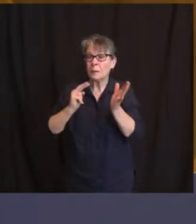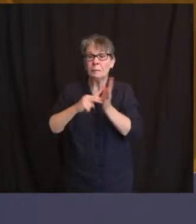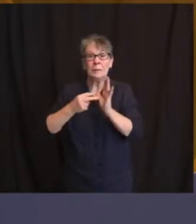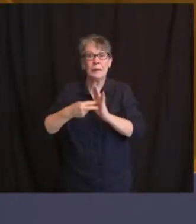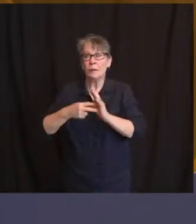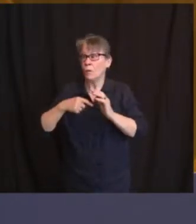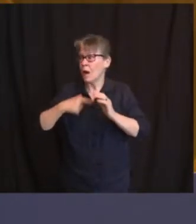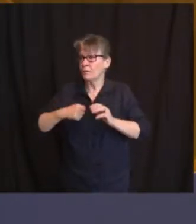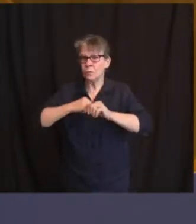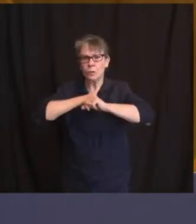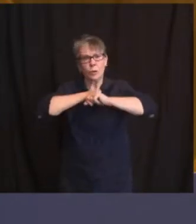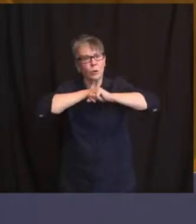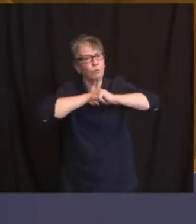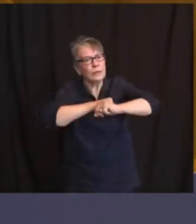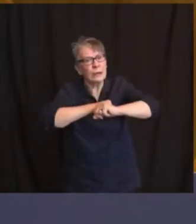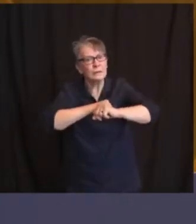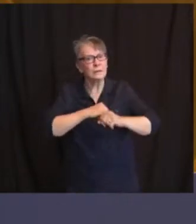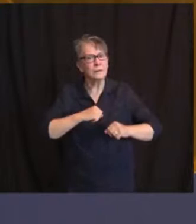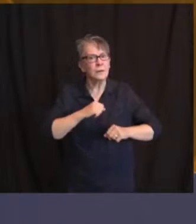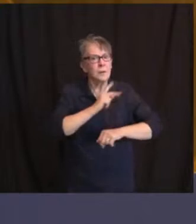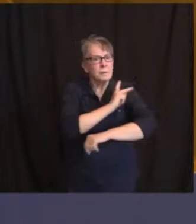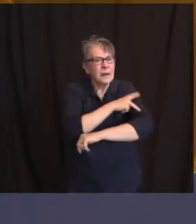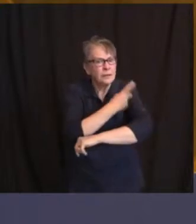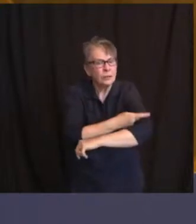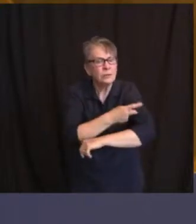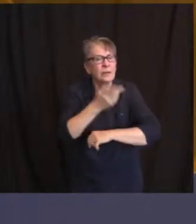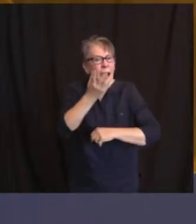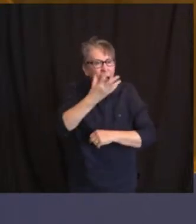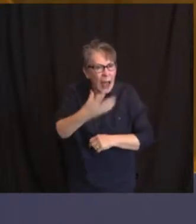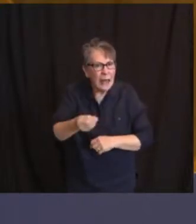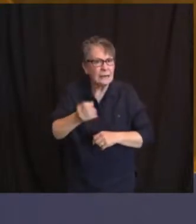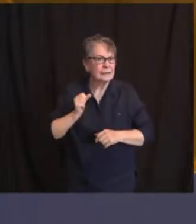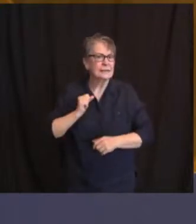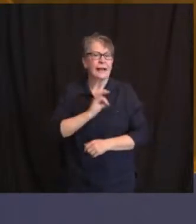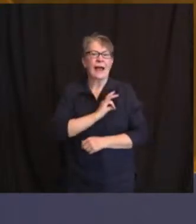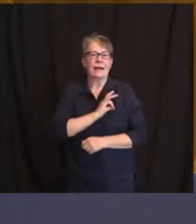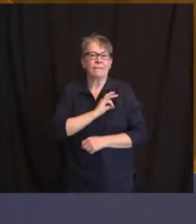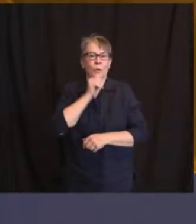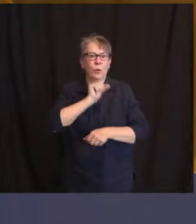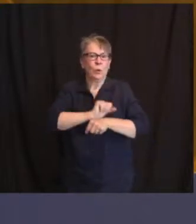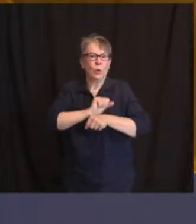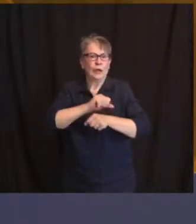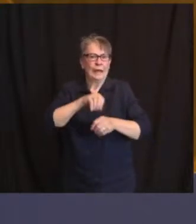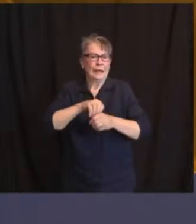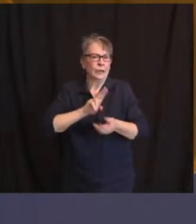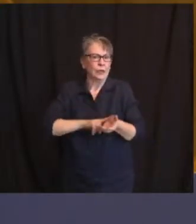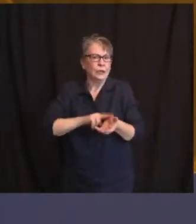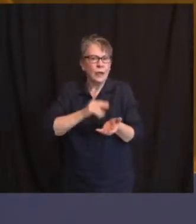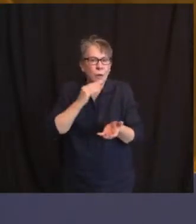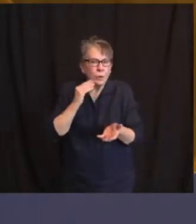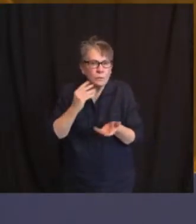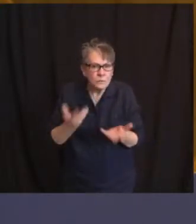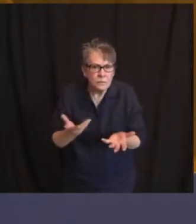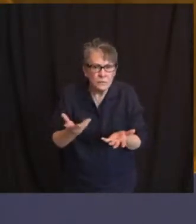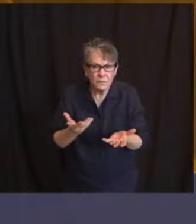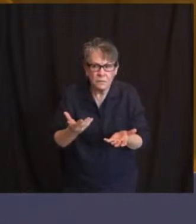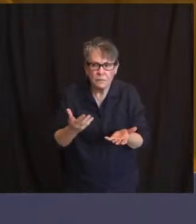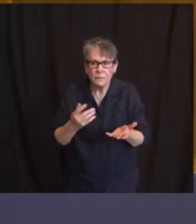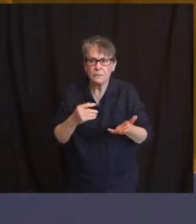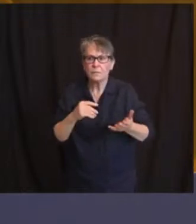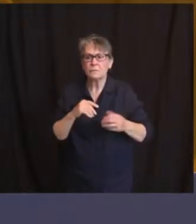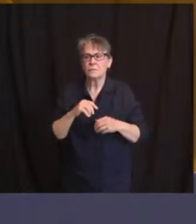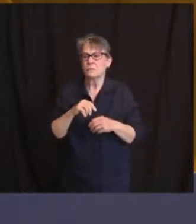In April, the department contracted with Care One and Alaris to designate facilities throughout the